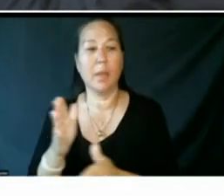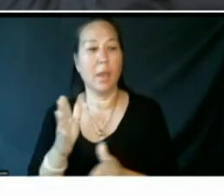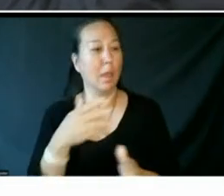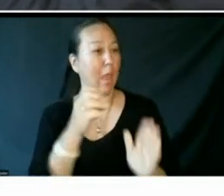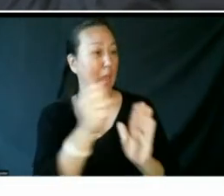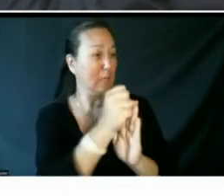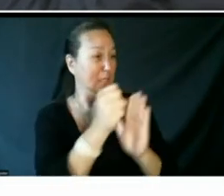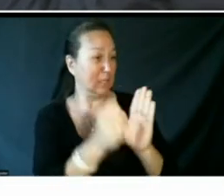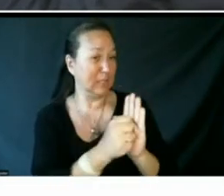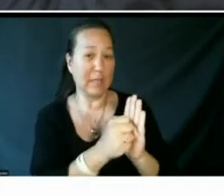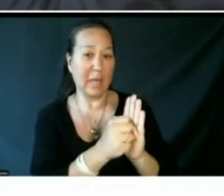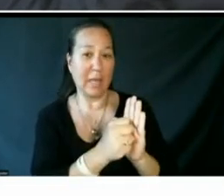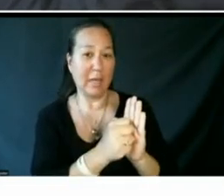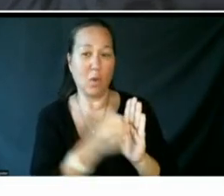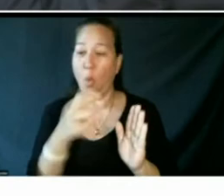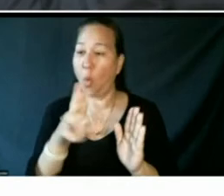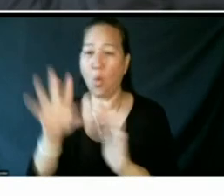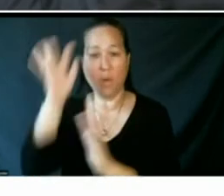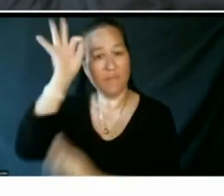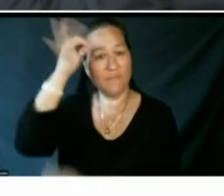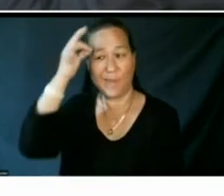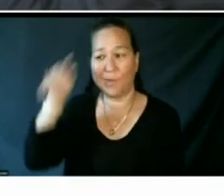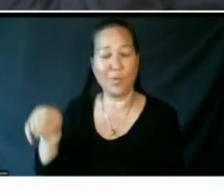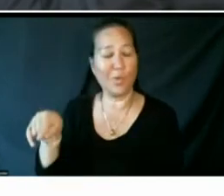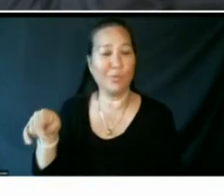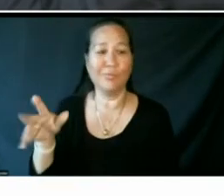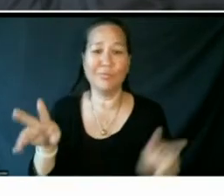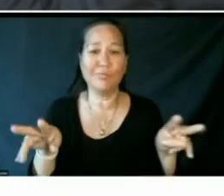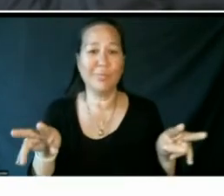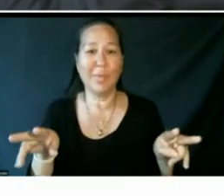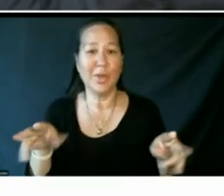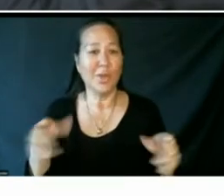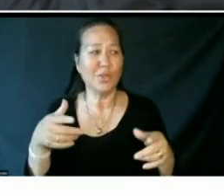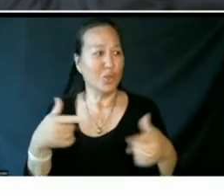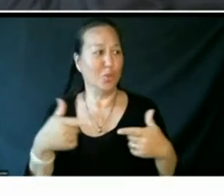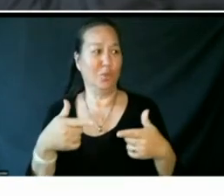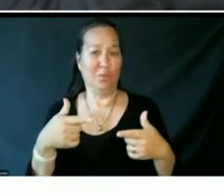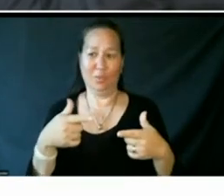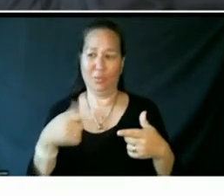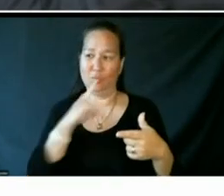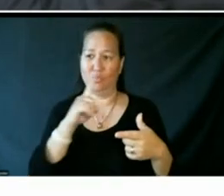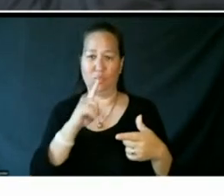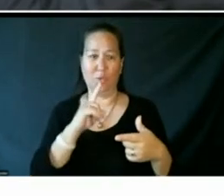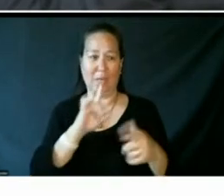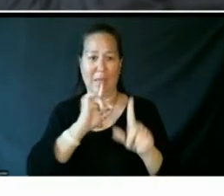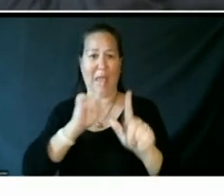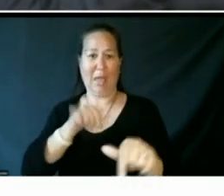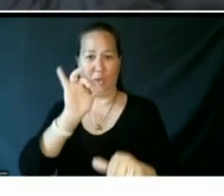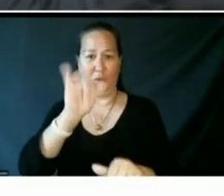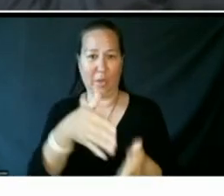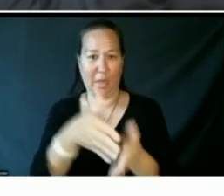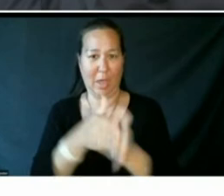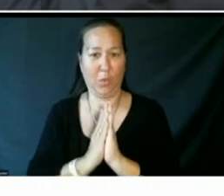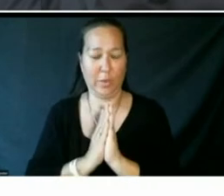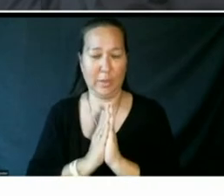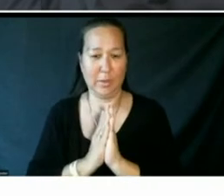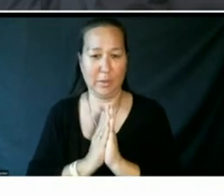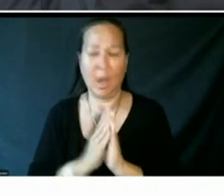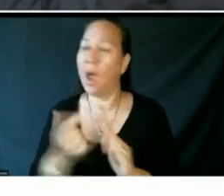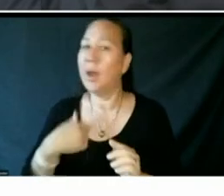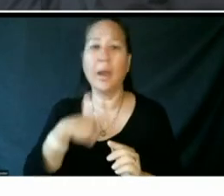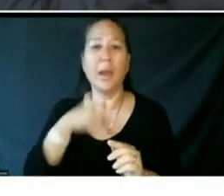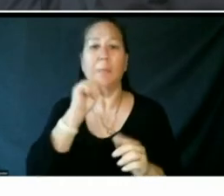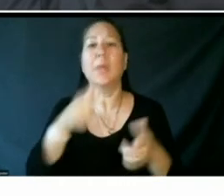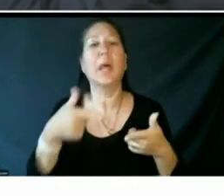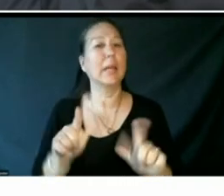law, for us to execute such a request. And I am not allowed to walk